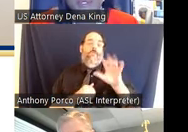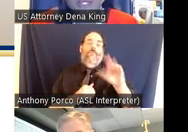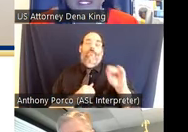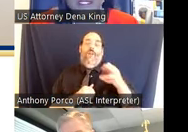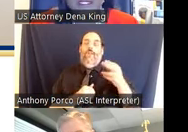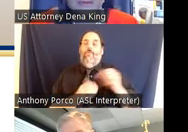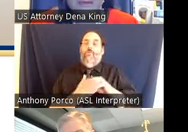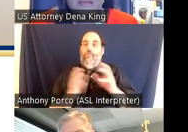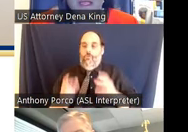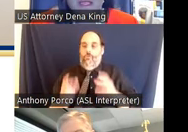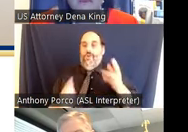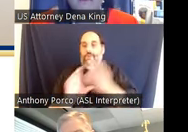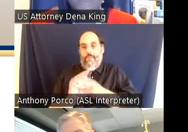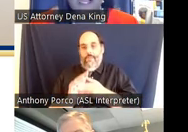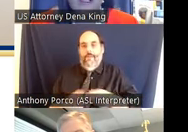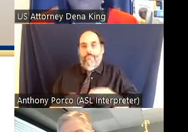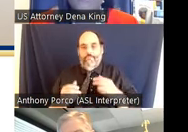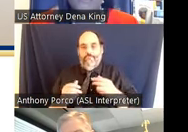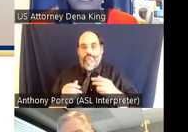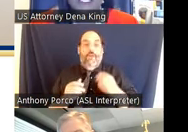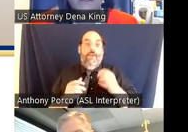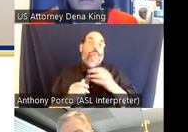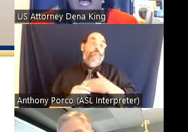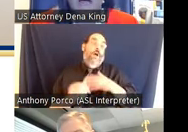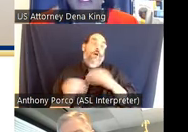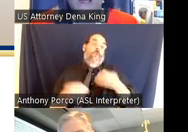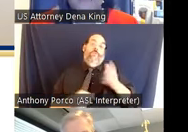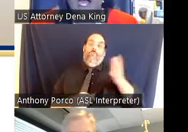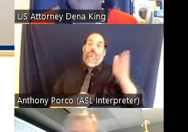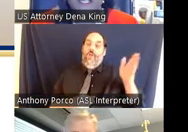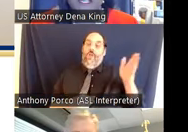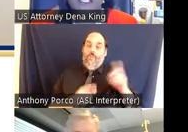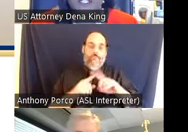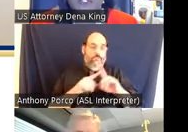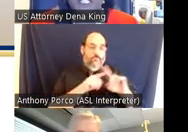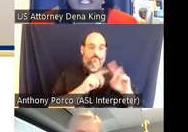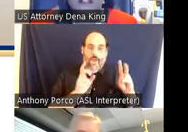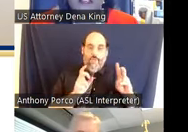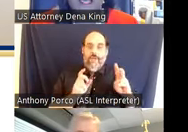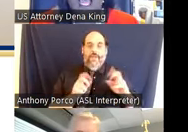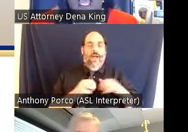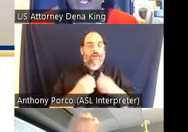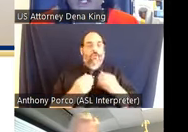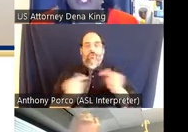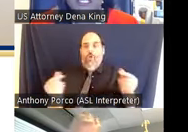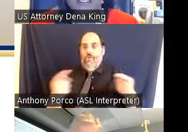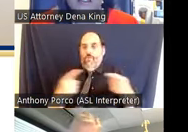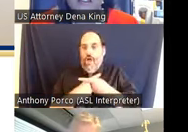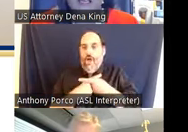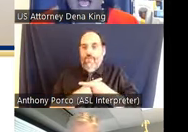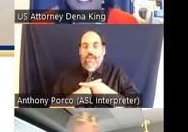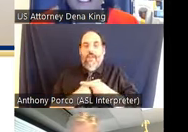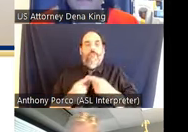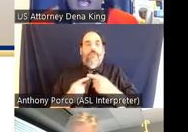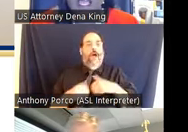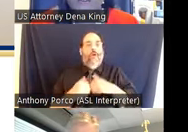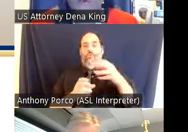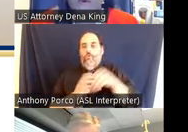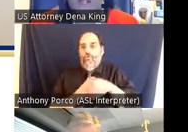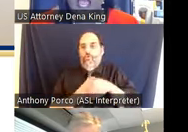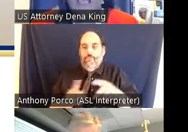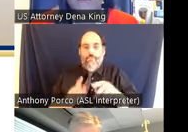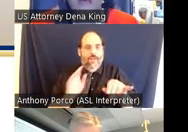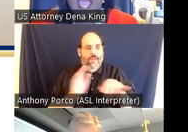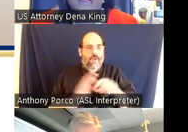school students. Members of my office presented on topics of conflict resolution, inclusion, identifying